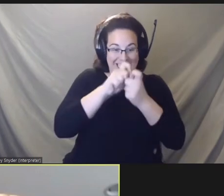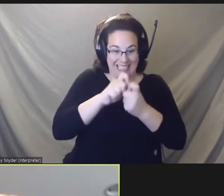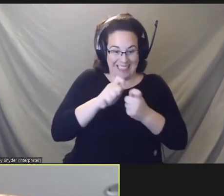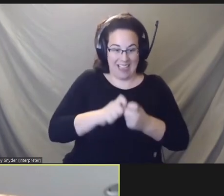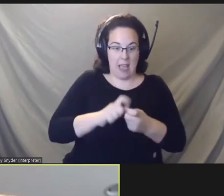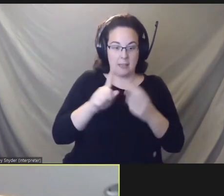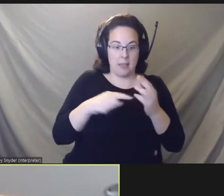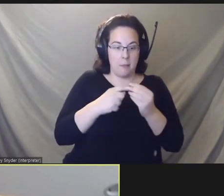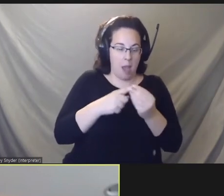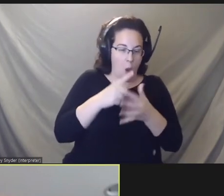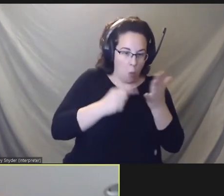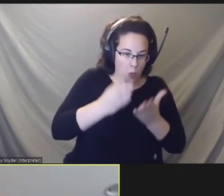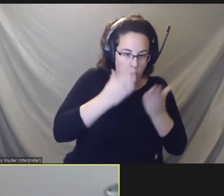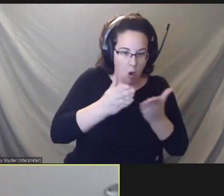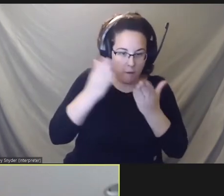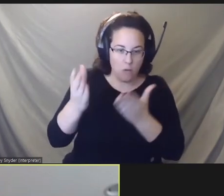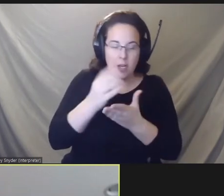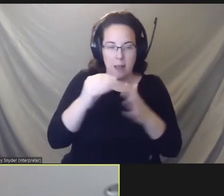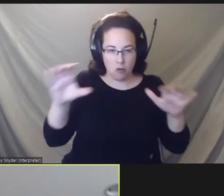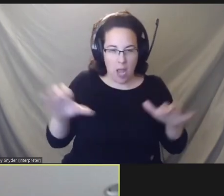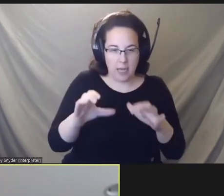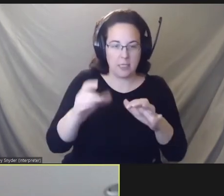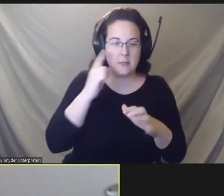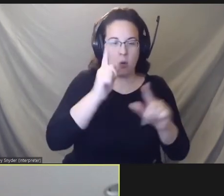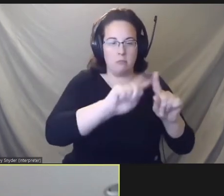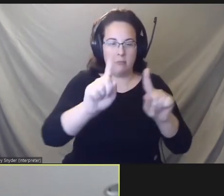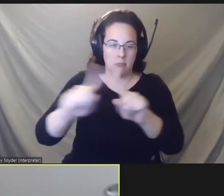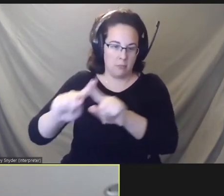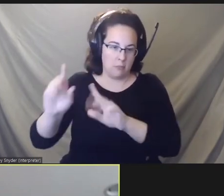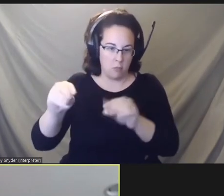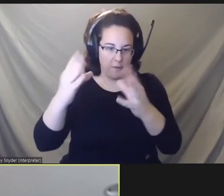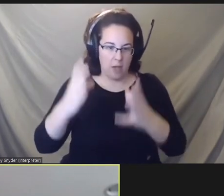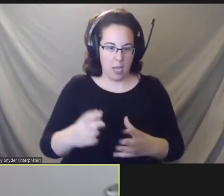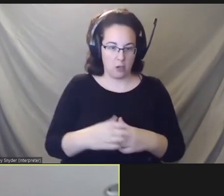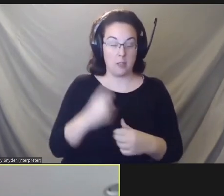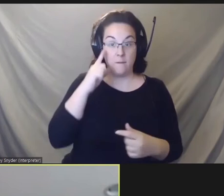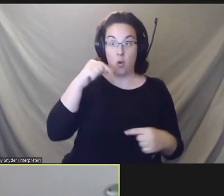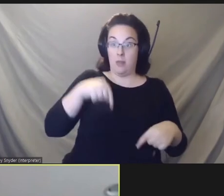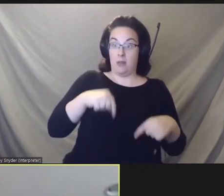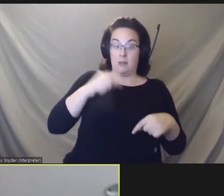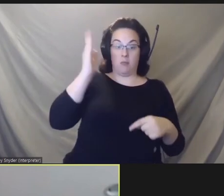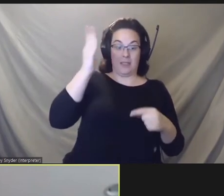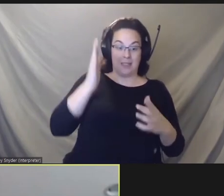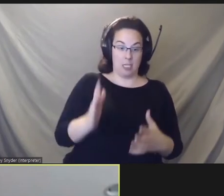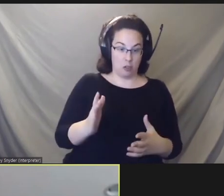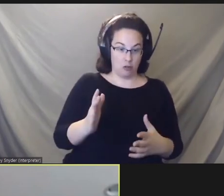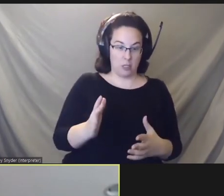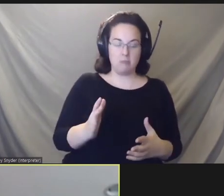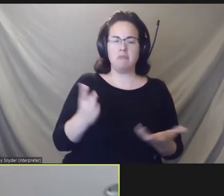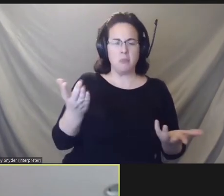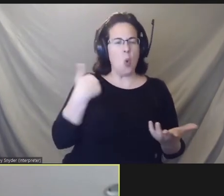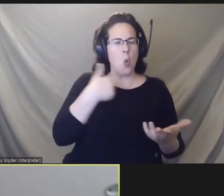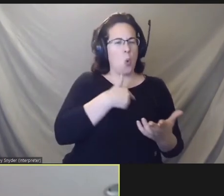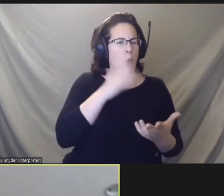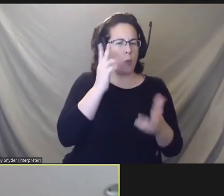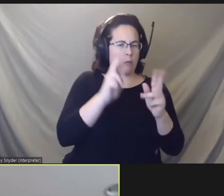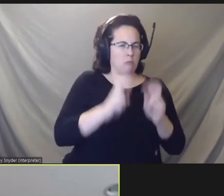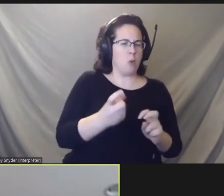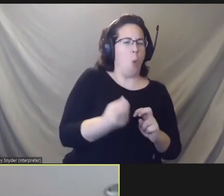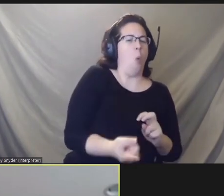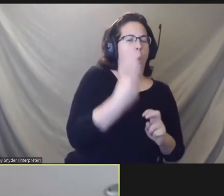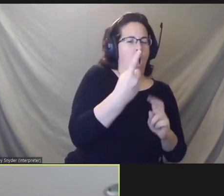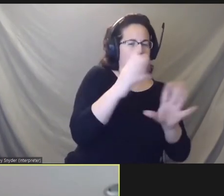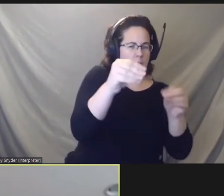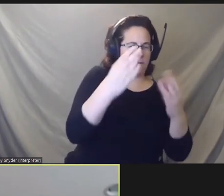and practices of a number of voice service providers. For the sake of this presentation, let's take a more detailed look at one provider's blocking